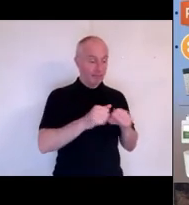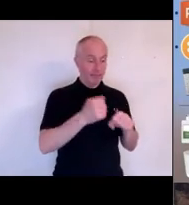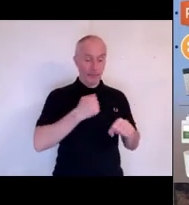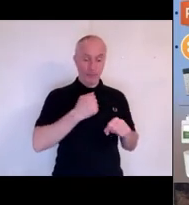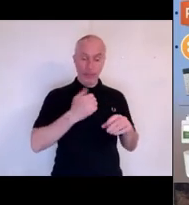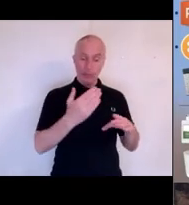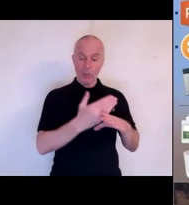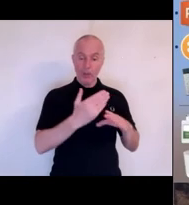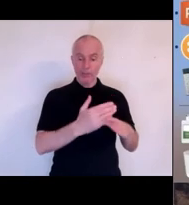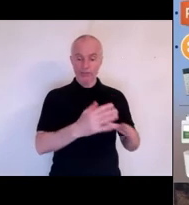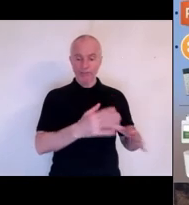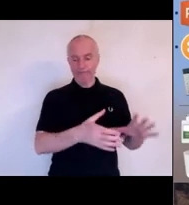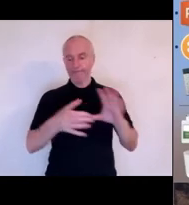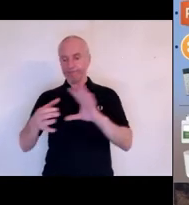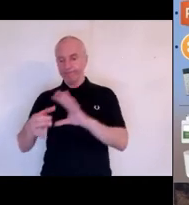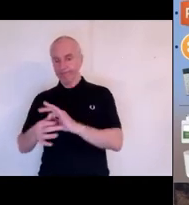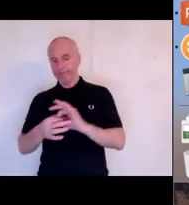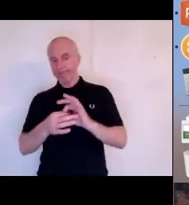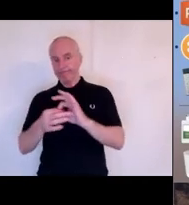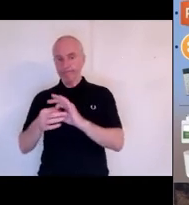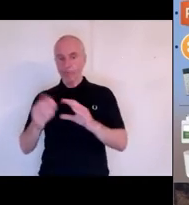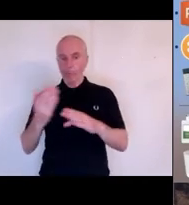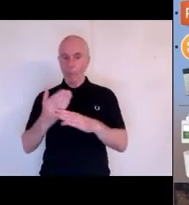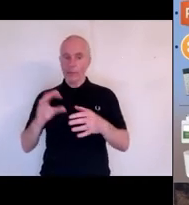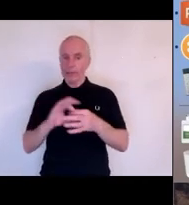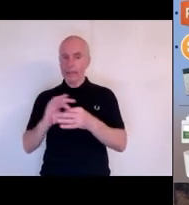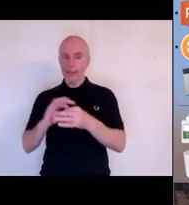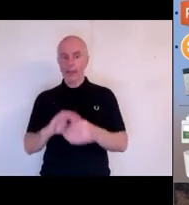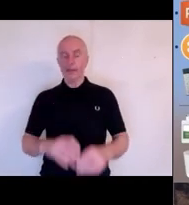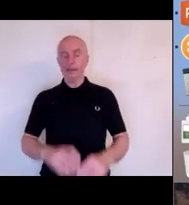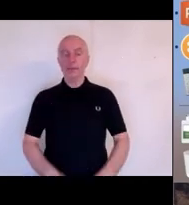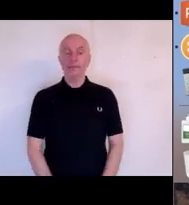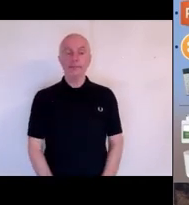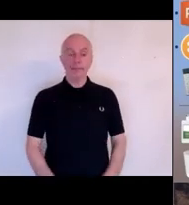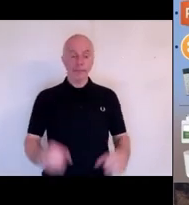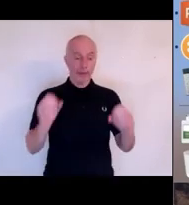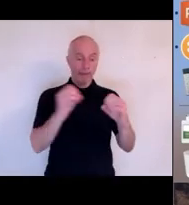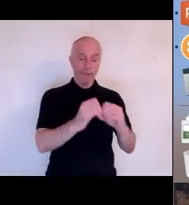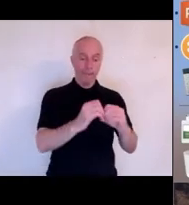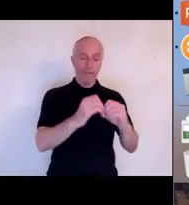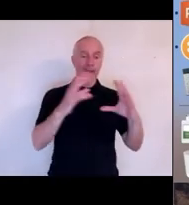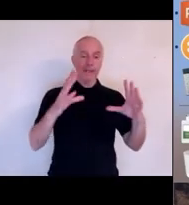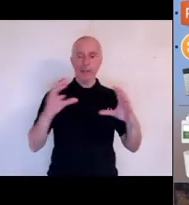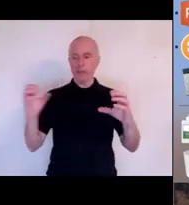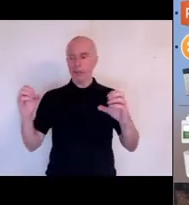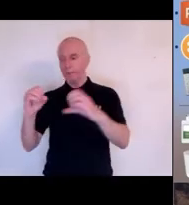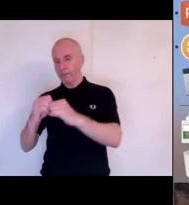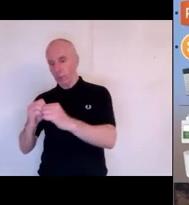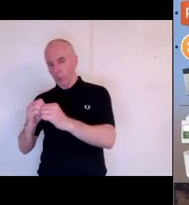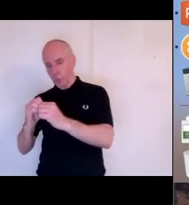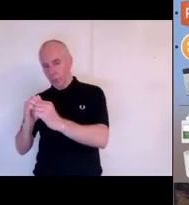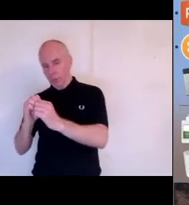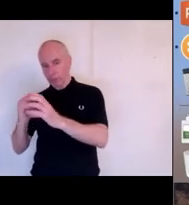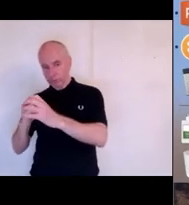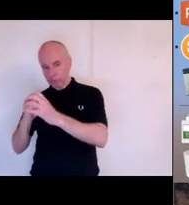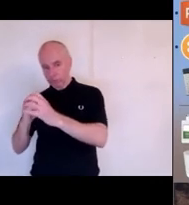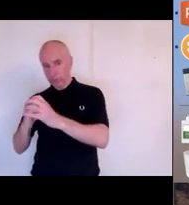are collaborating across the fission and fusion world to prioritise experiments in the fission and fusion world.